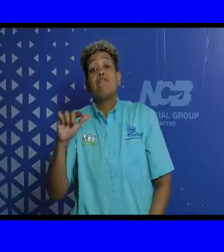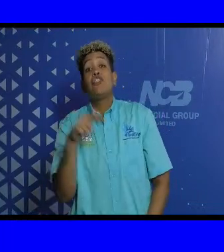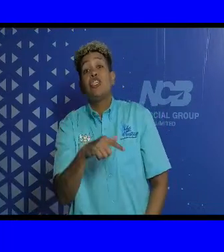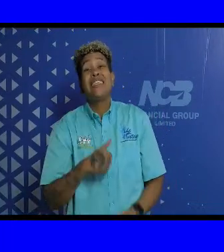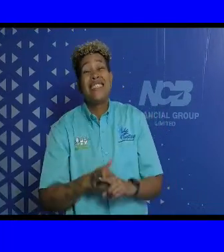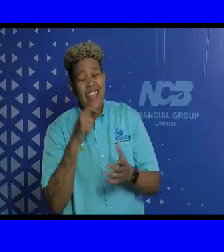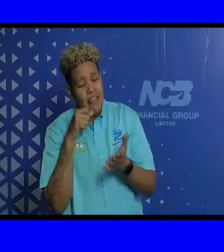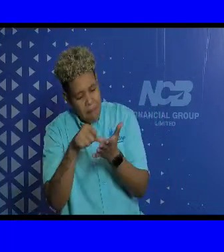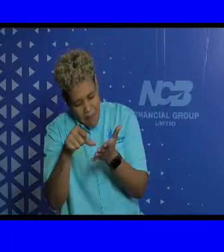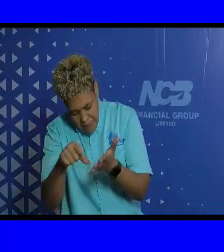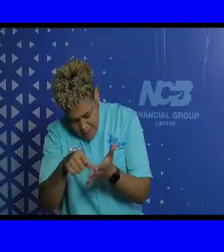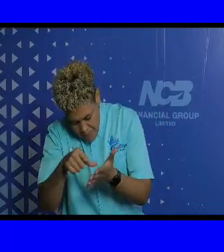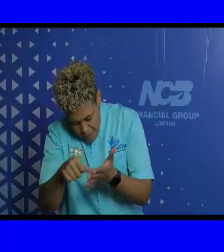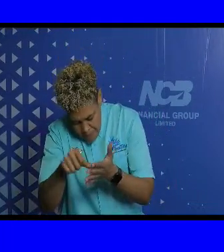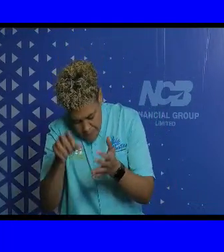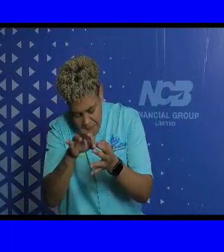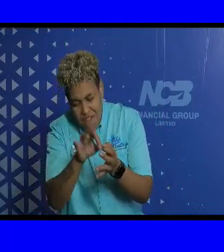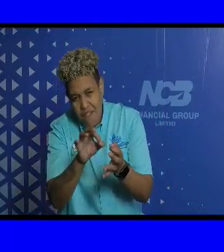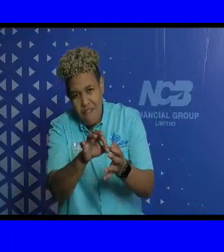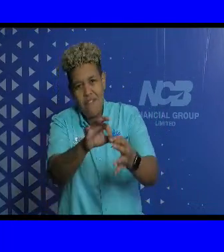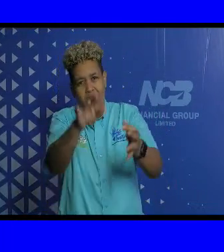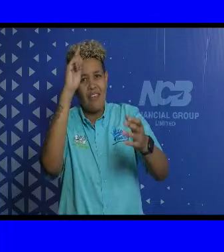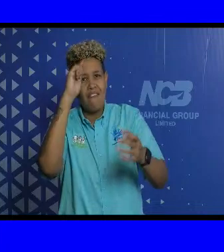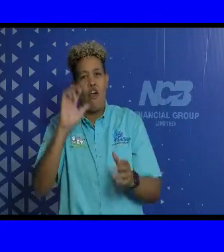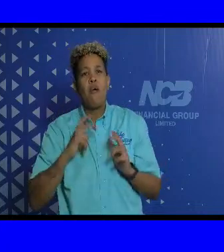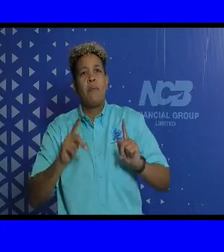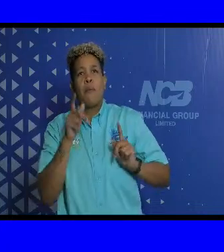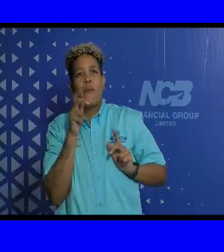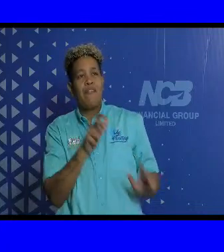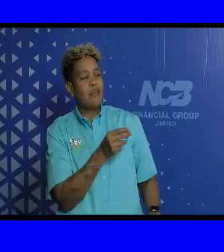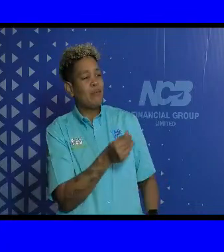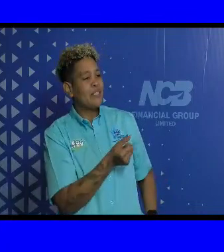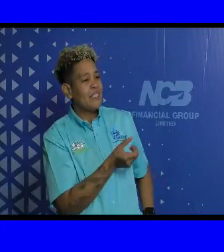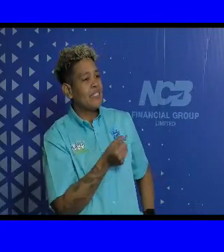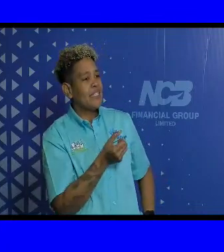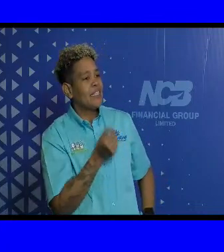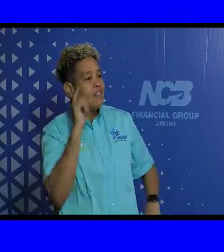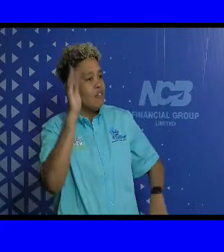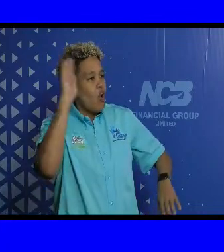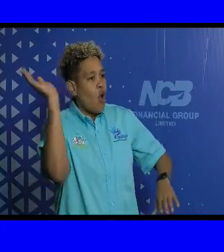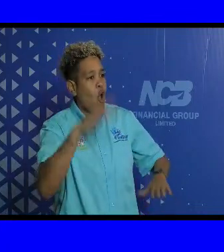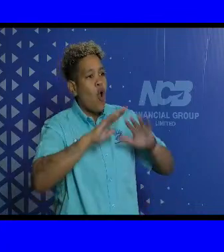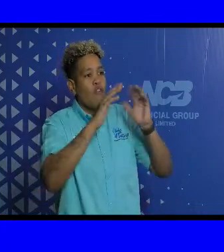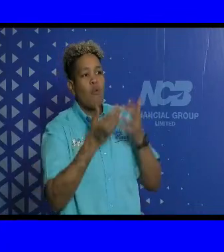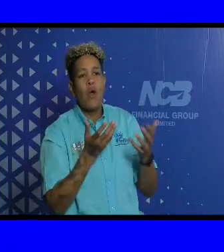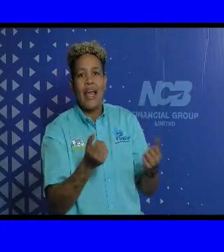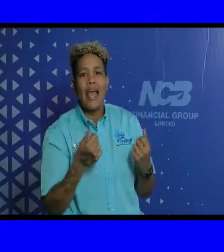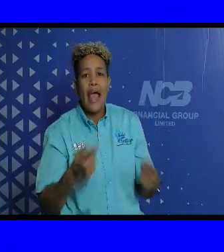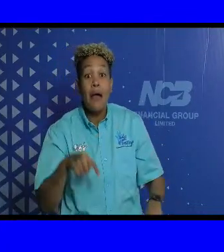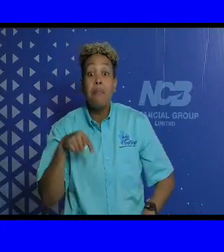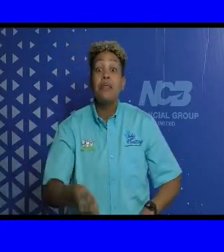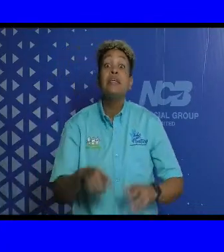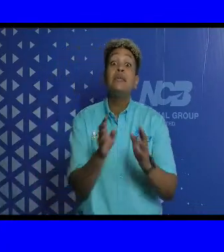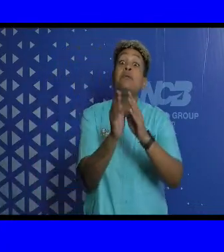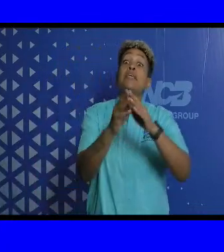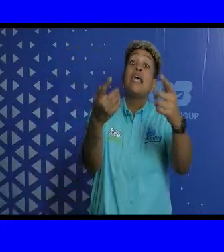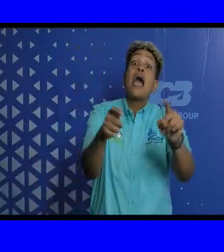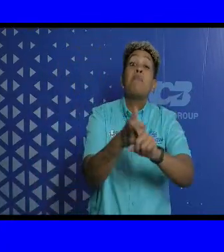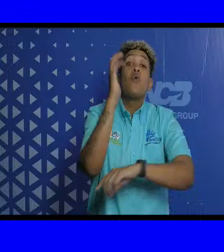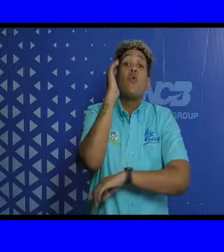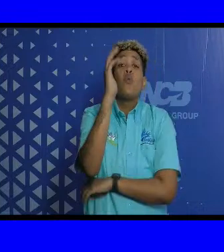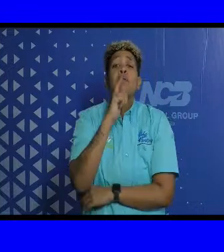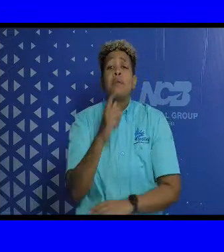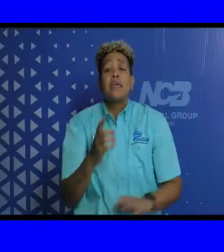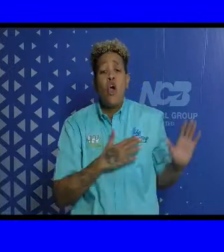the dividend payer of choice for investors all over the world. This meeting will